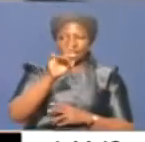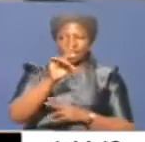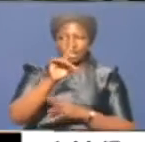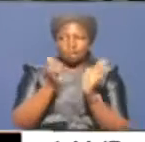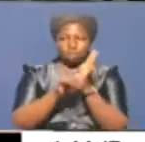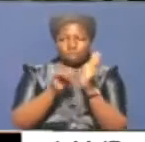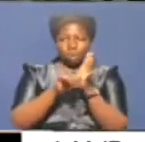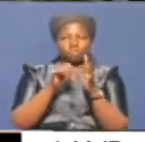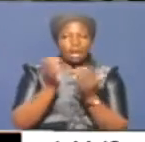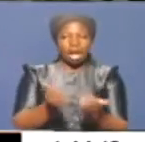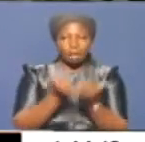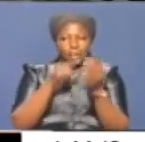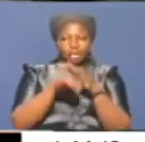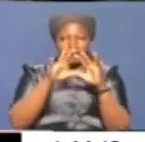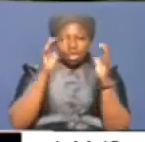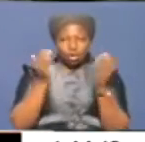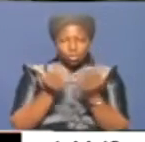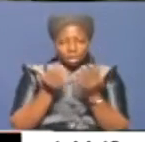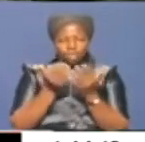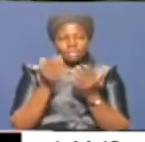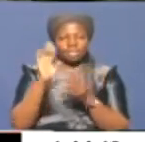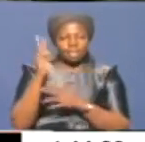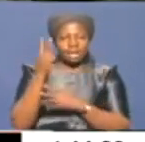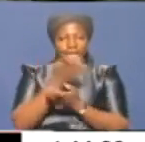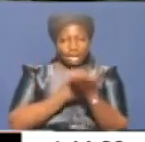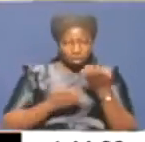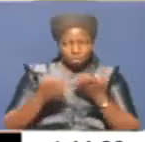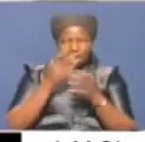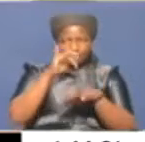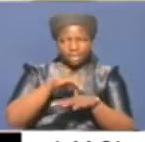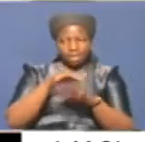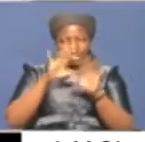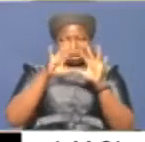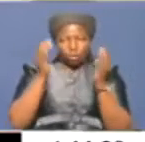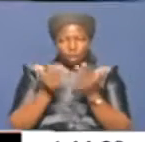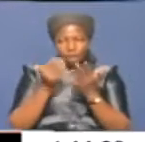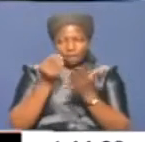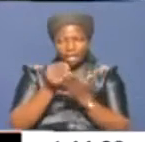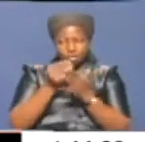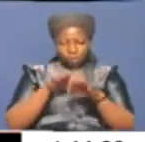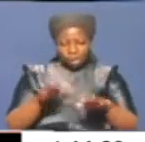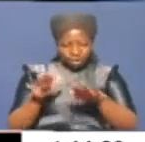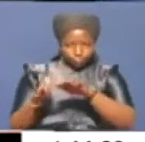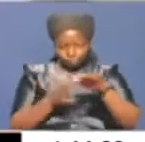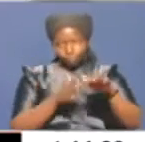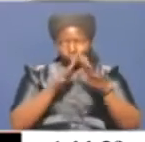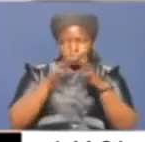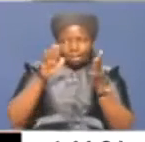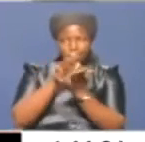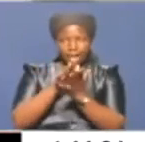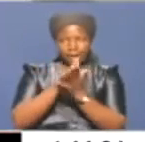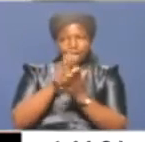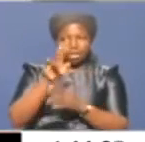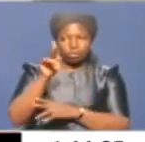second largest economy and having an impact on the global financial markets. Finally, major banks in Britain made